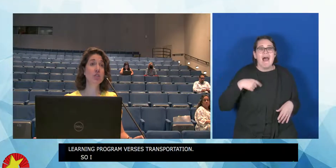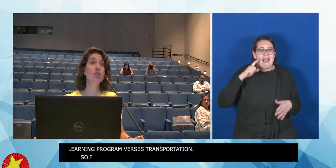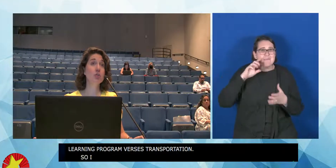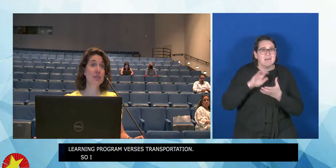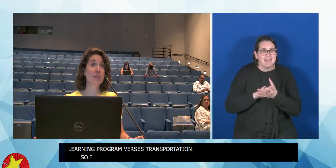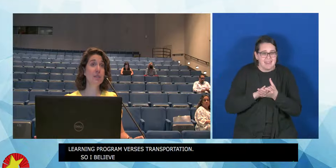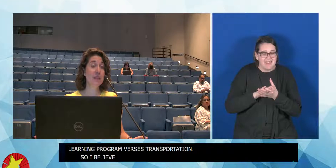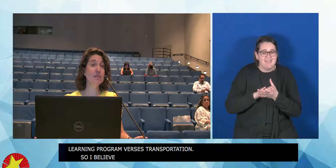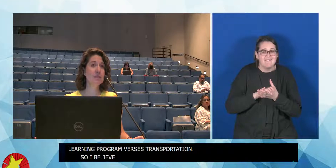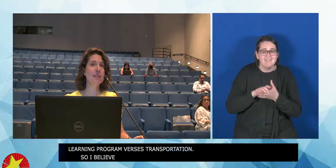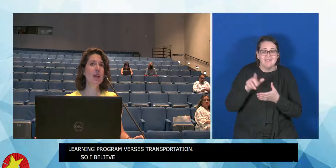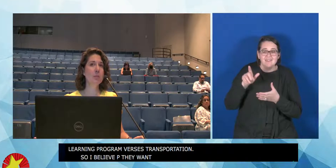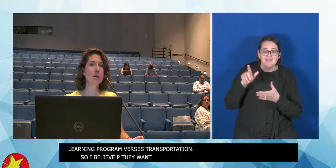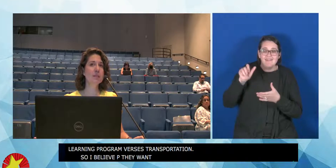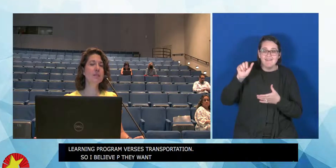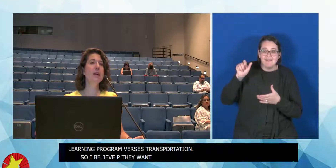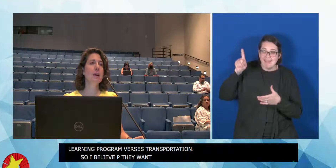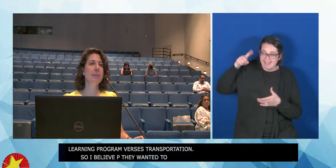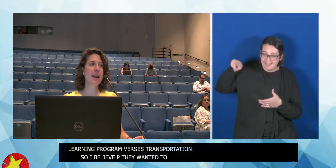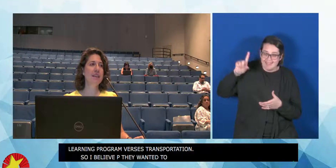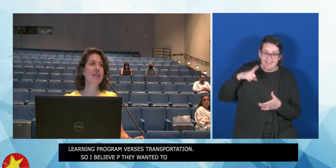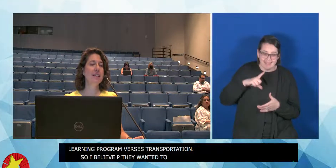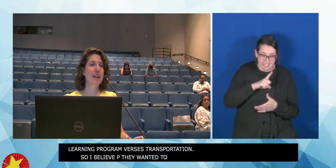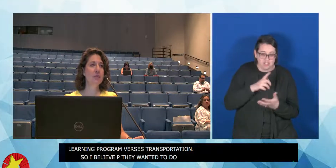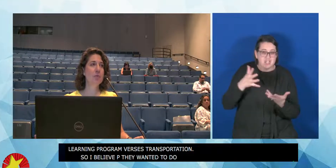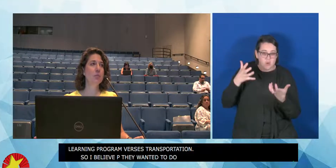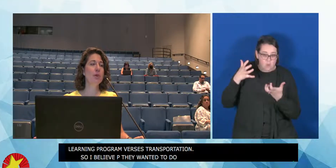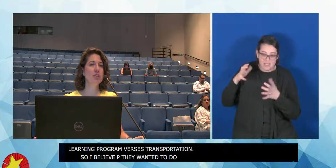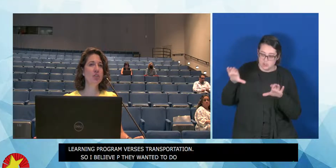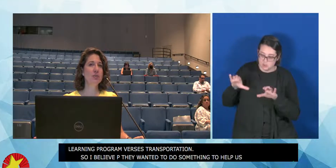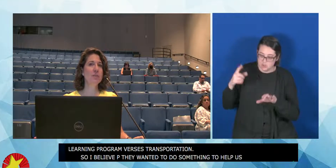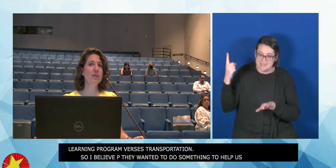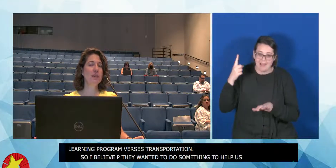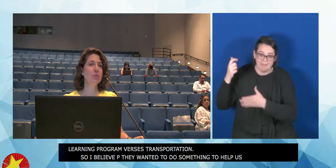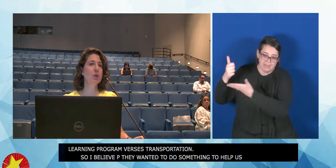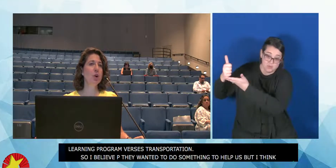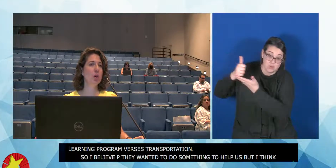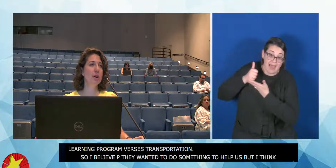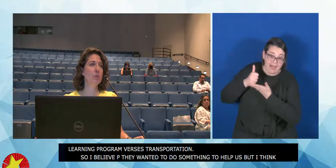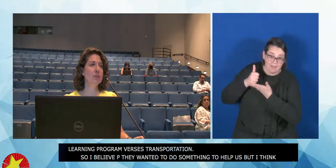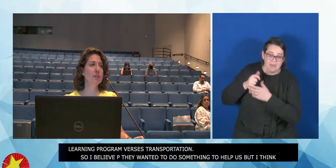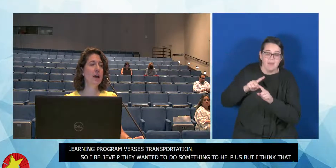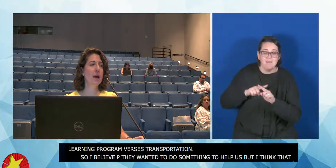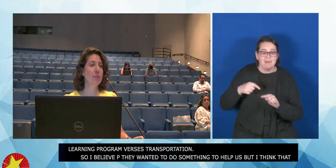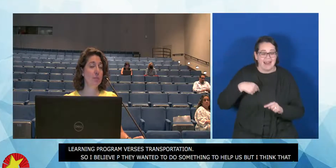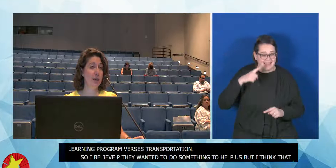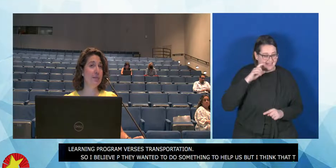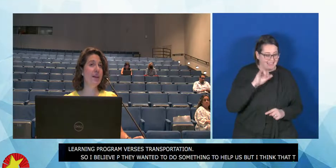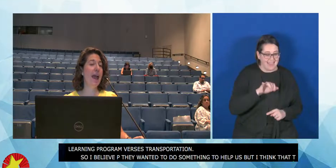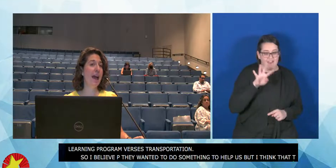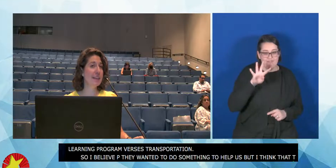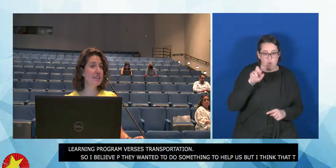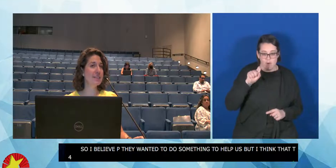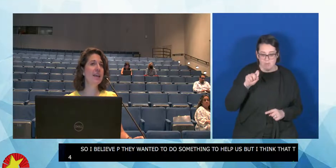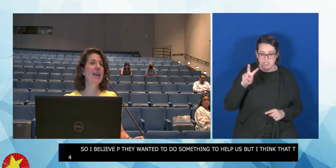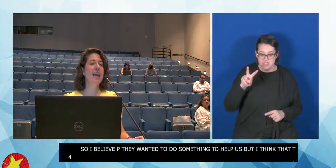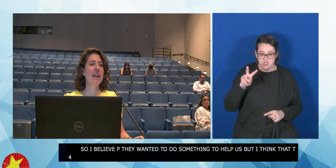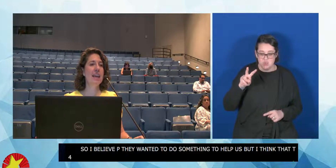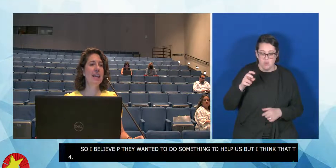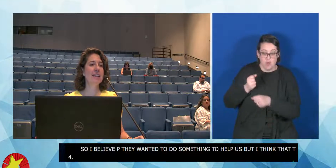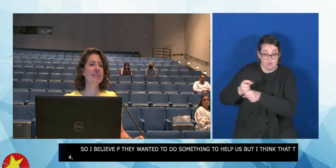wanted to do something to help us, but I think that $4.2 million recurring was a pretty big